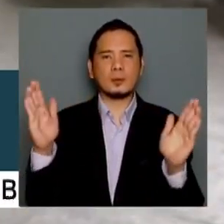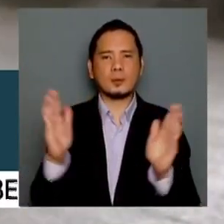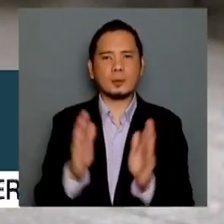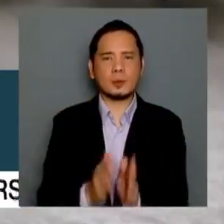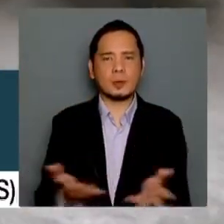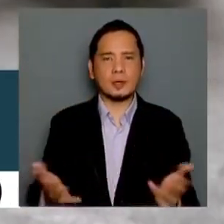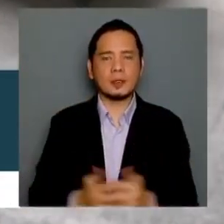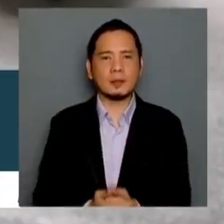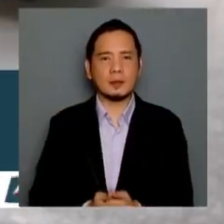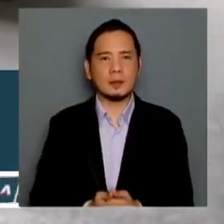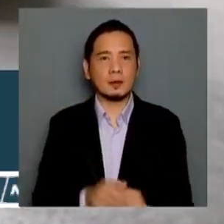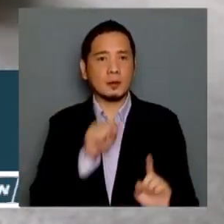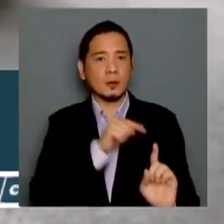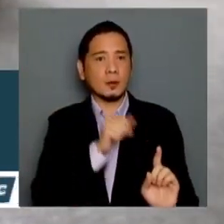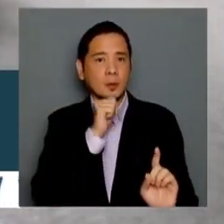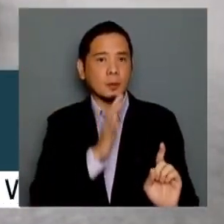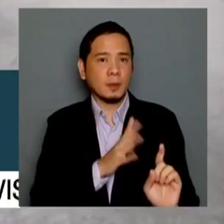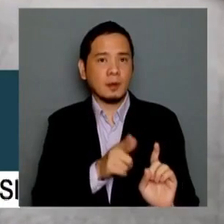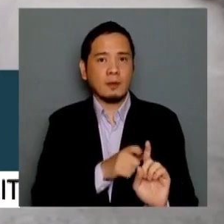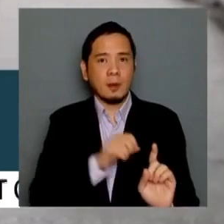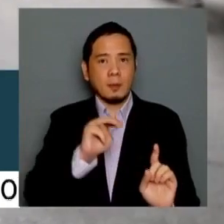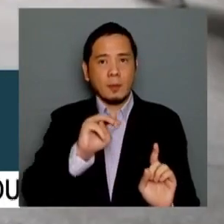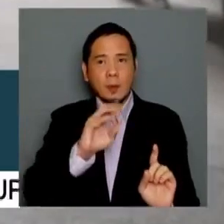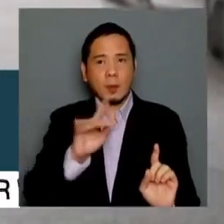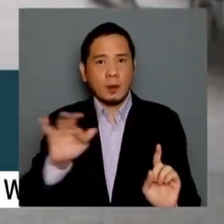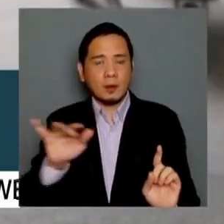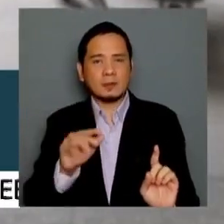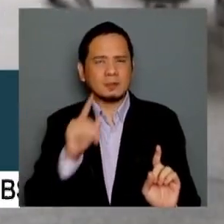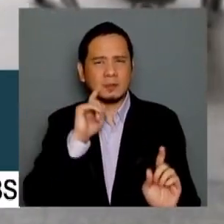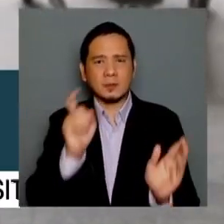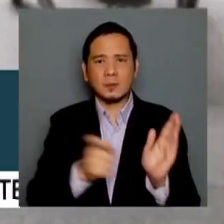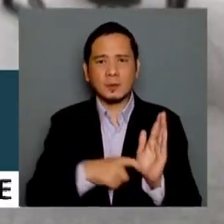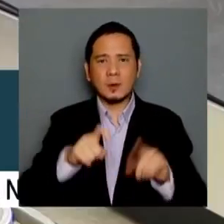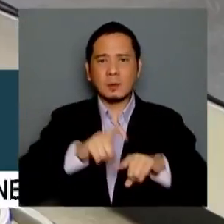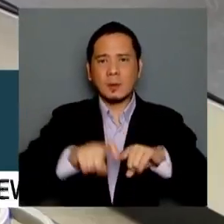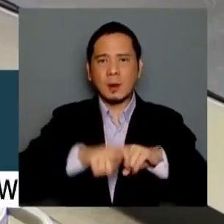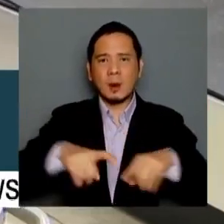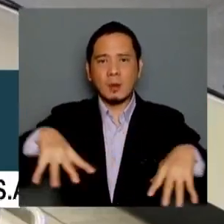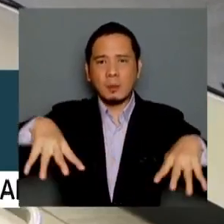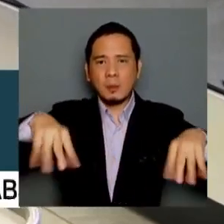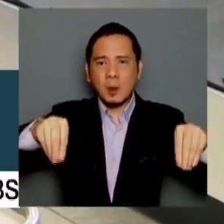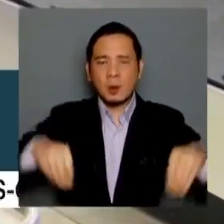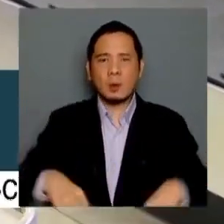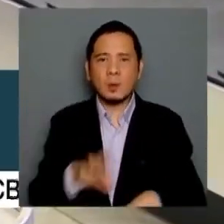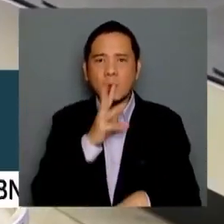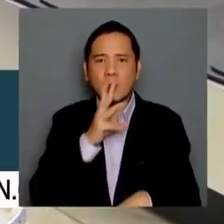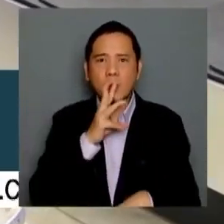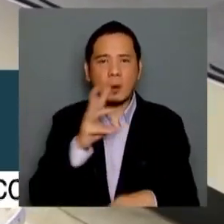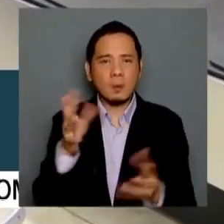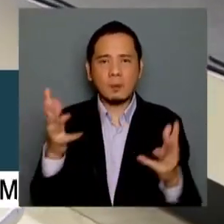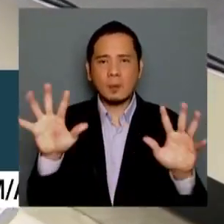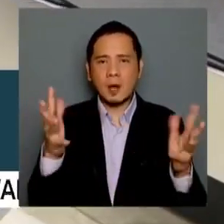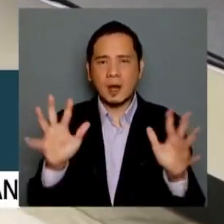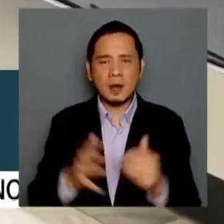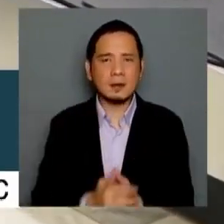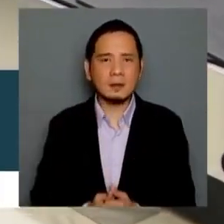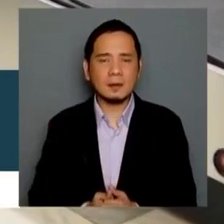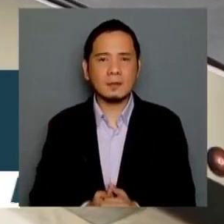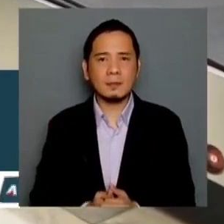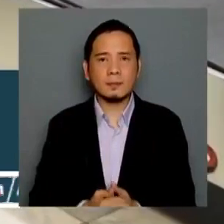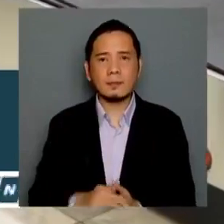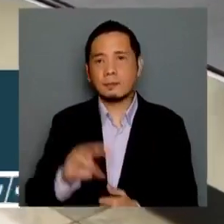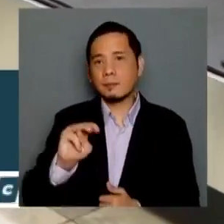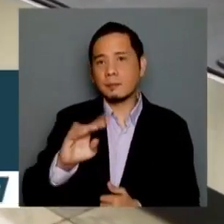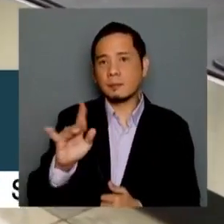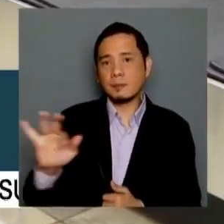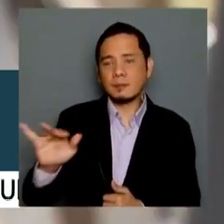Occidental, and she said there is still no water and power supply in their area. Misamis Occidental is already under the state of calamity